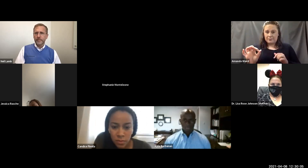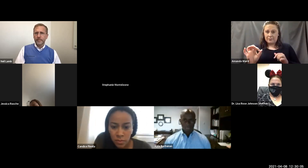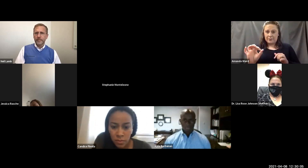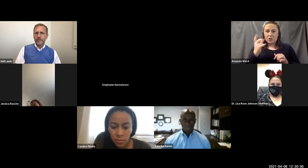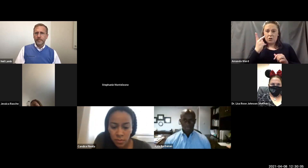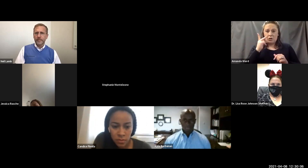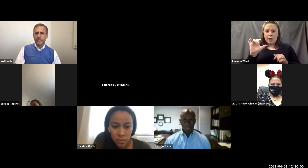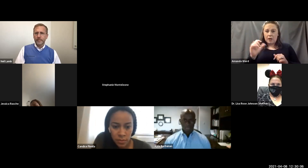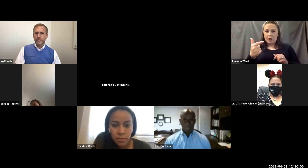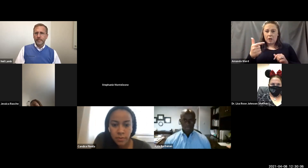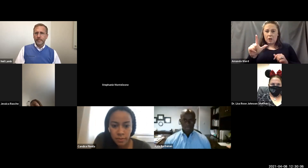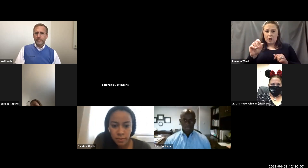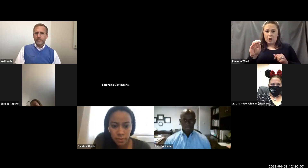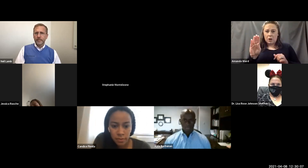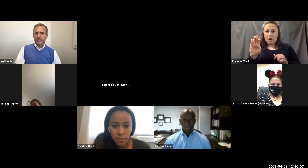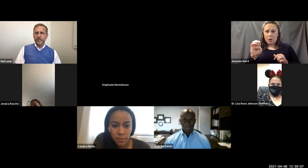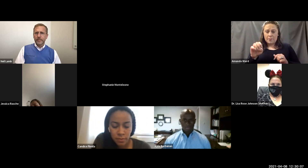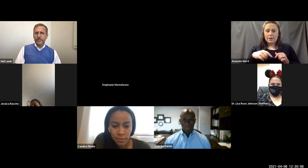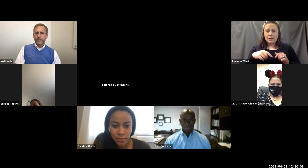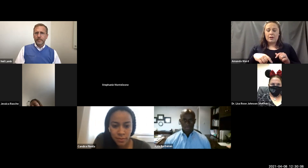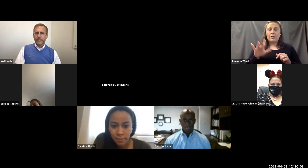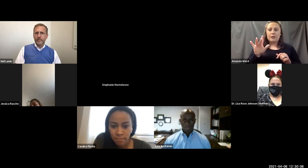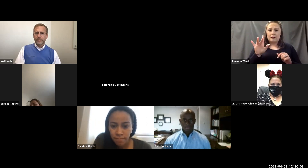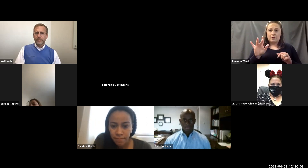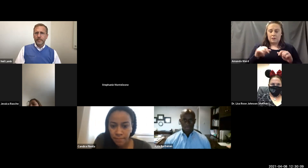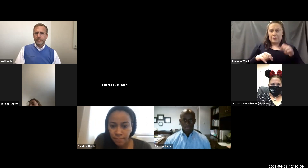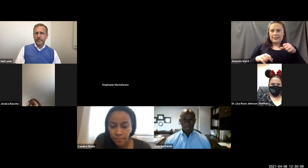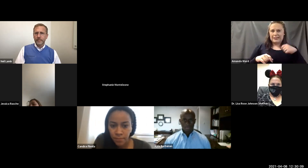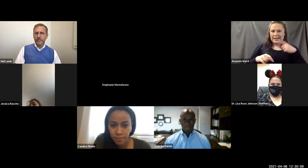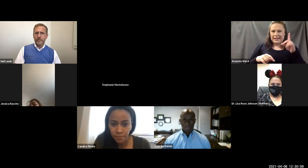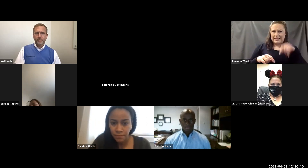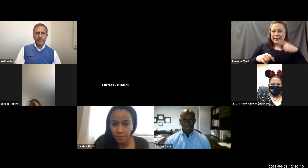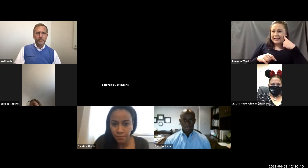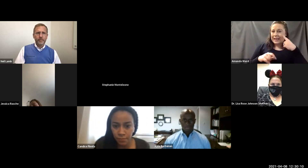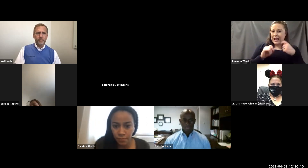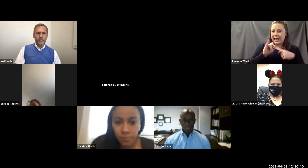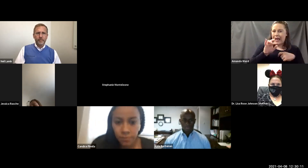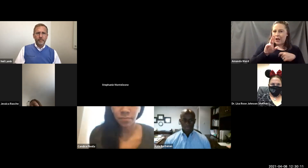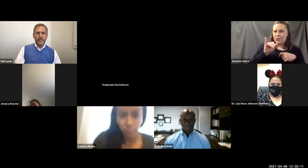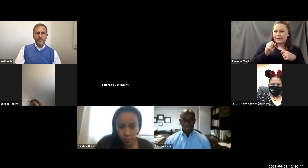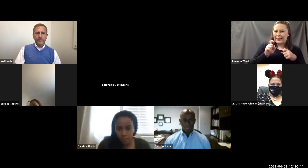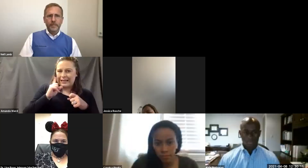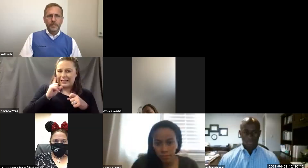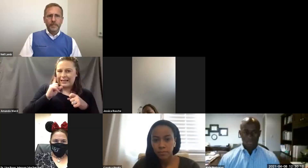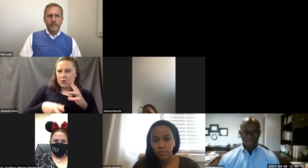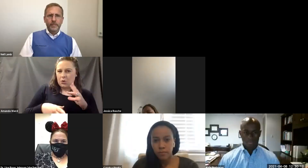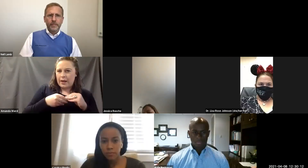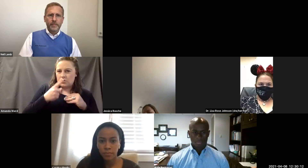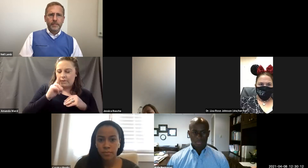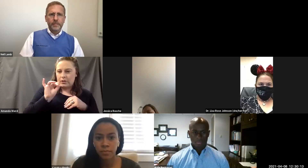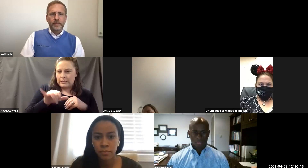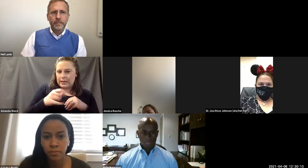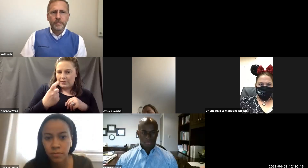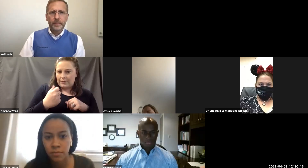says interpretation. Yes, I did that. Awesome. Okay. Iris, I think I need to add you in for this one. Okay. That